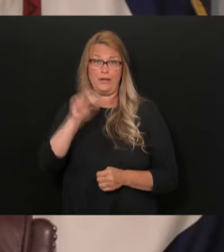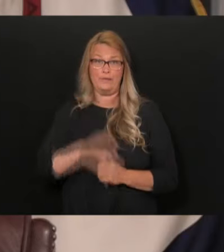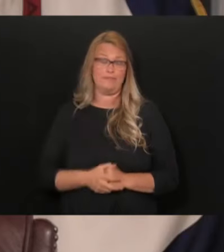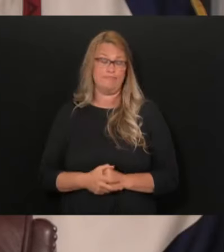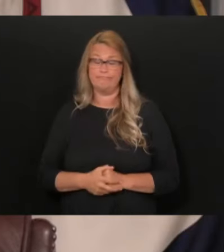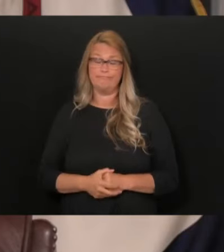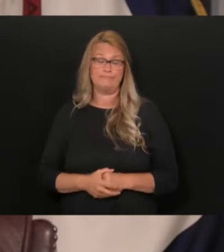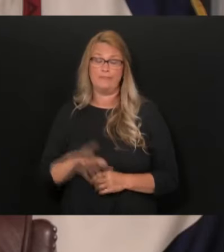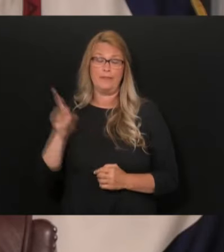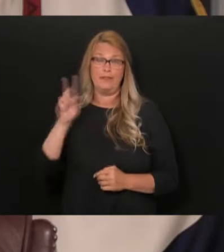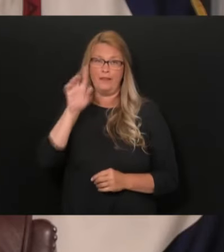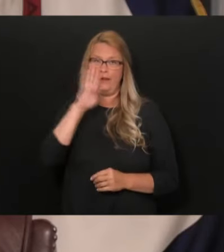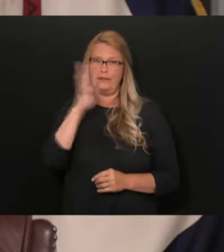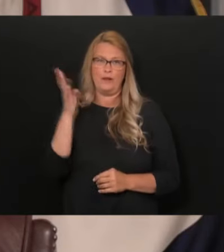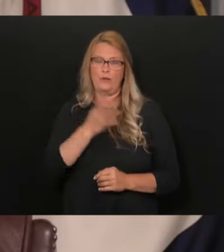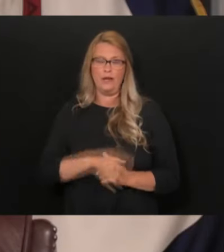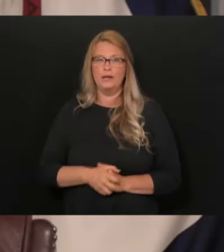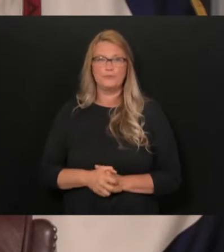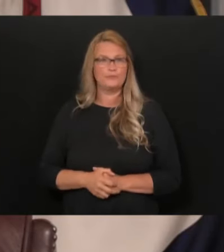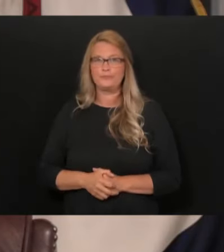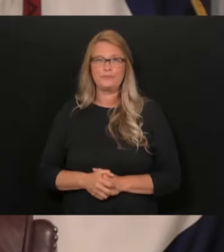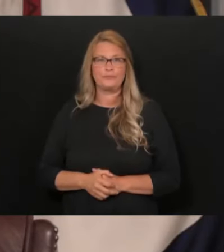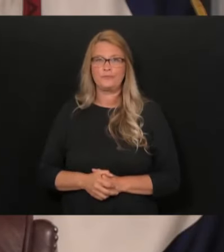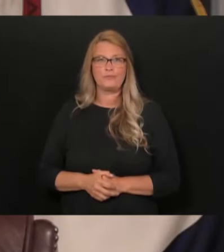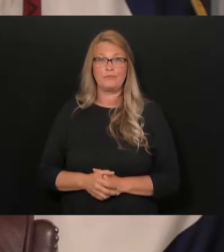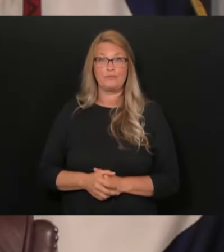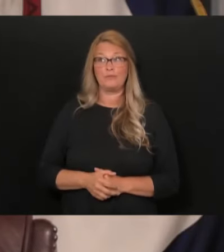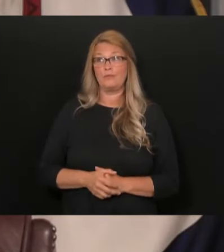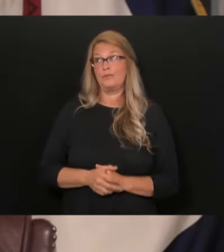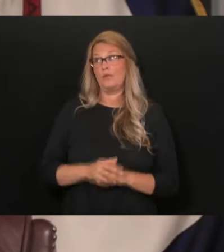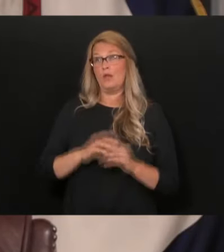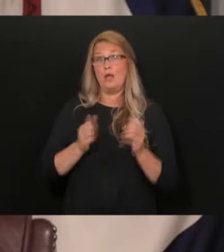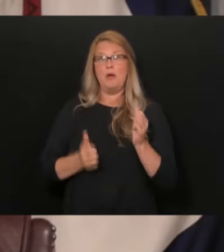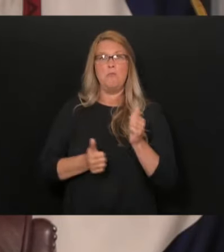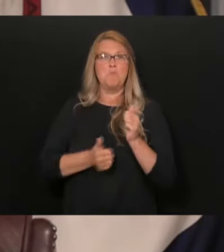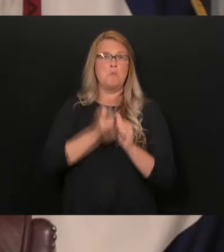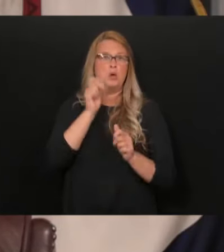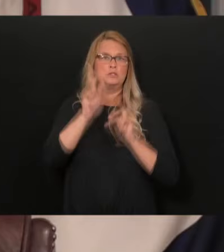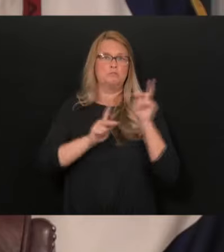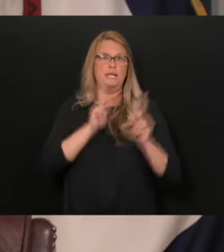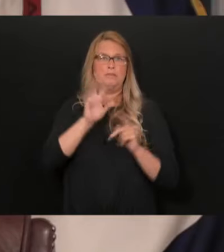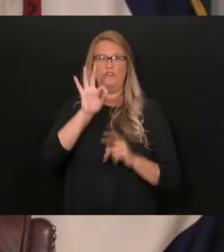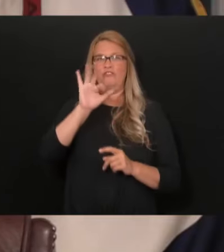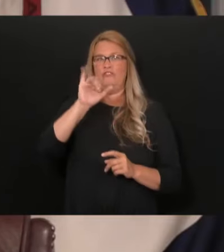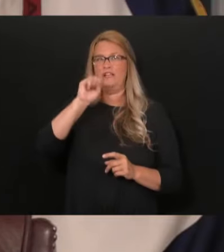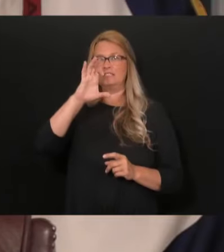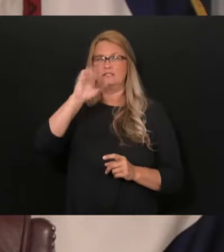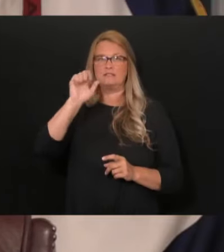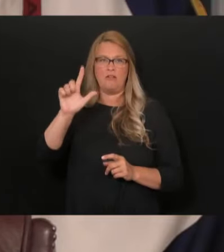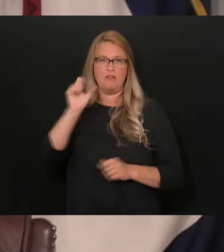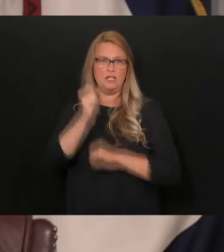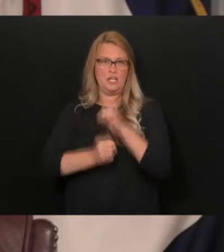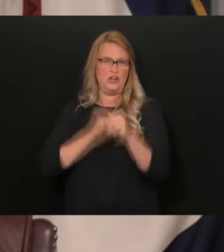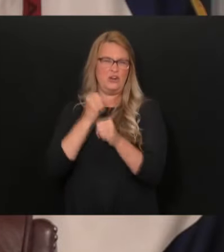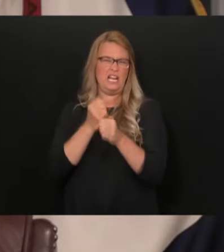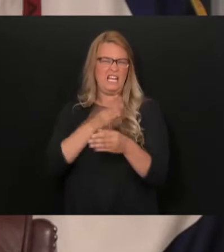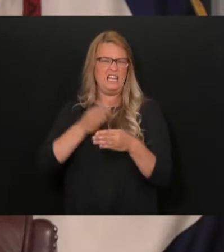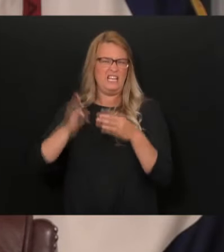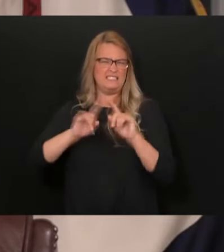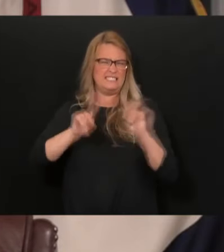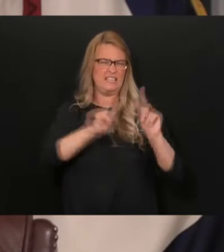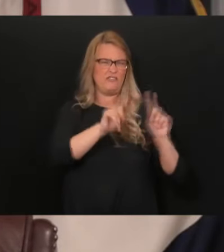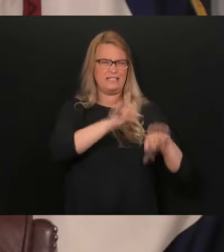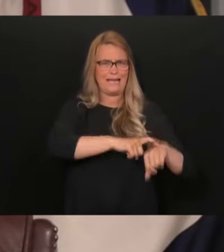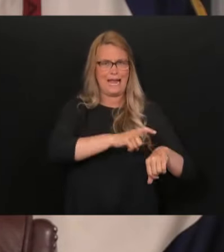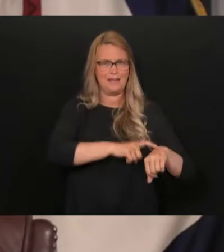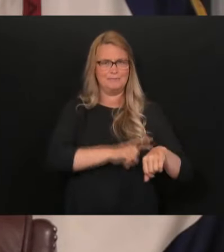they don't care about that. I mean, for crying out loud, most people's probably fiscal years are ending at a different time. And so they don't